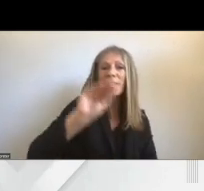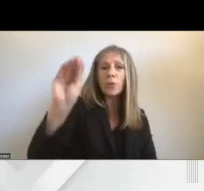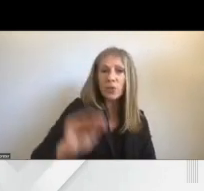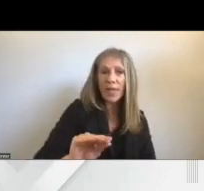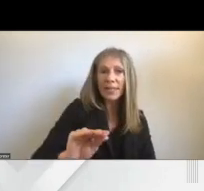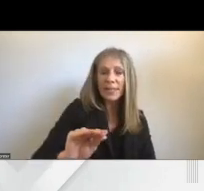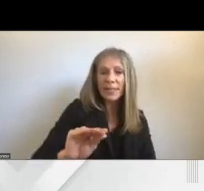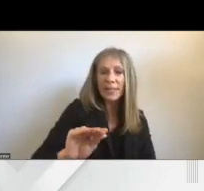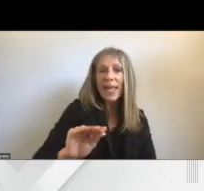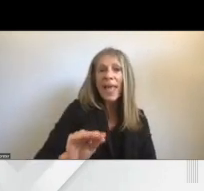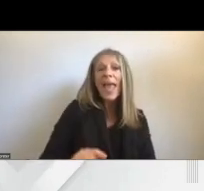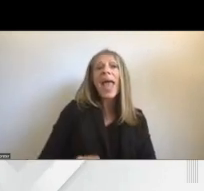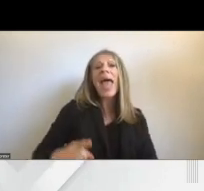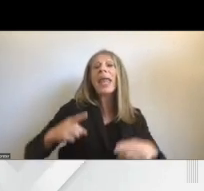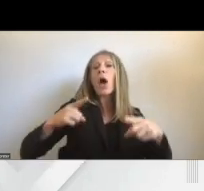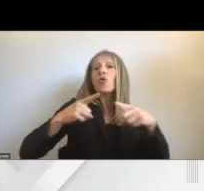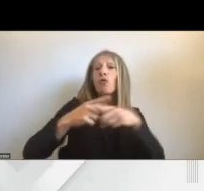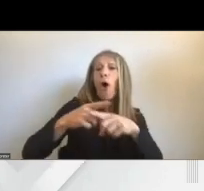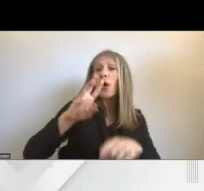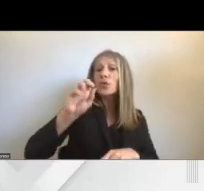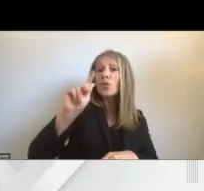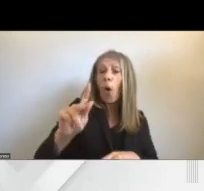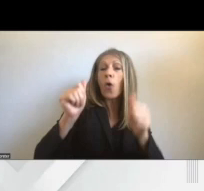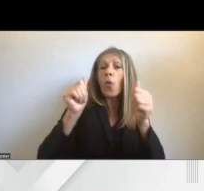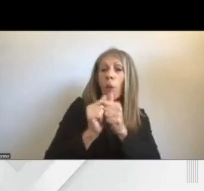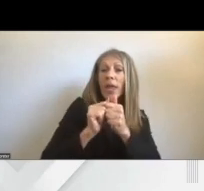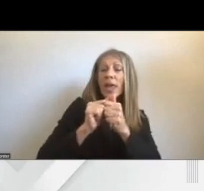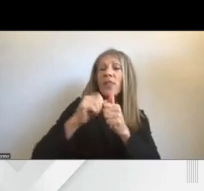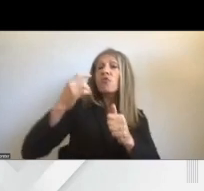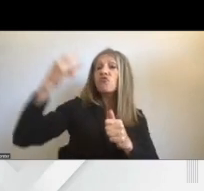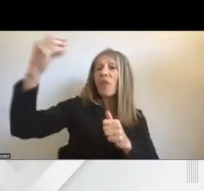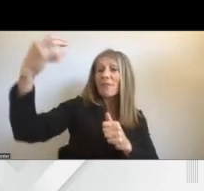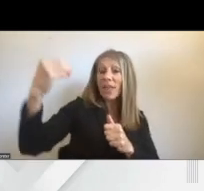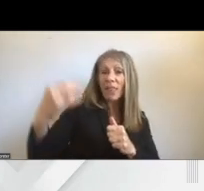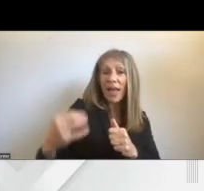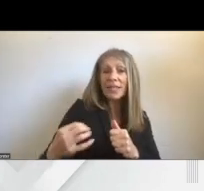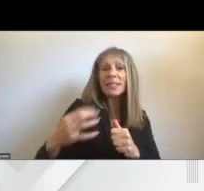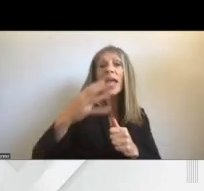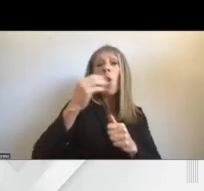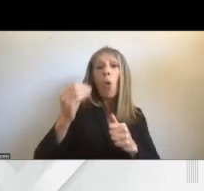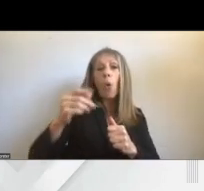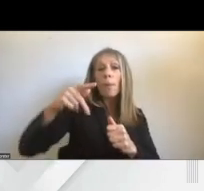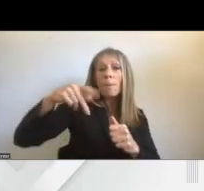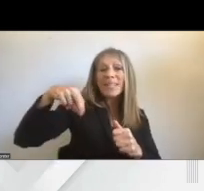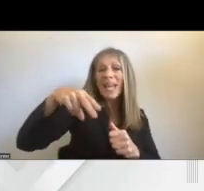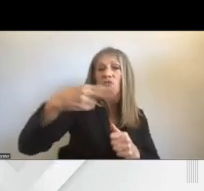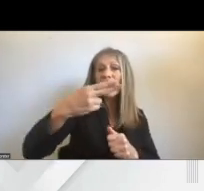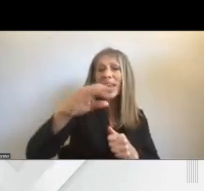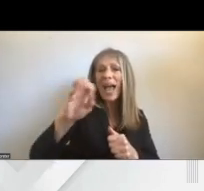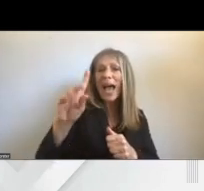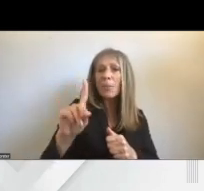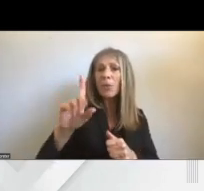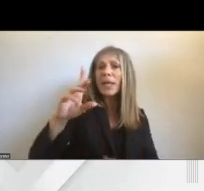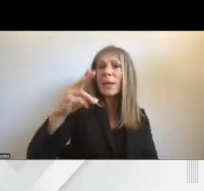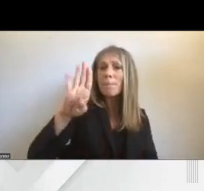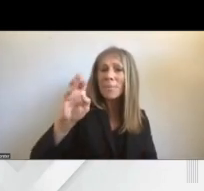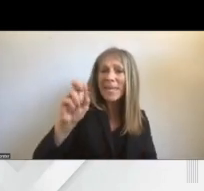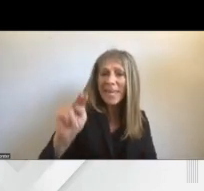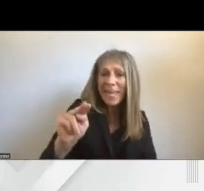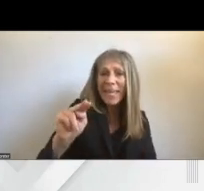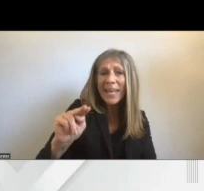At a crosswalk with traffic control signal or pedestrian hybrid beacon, the cross slope can be up to